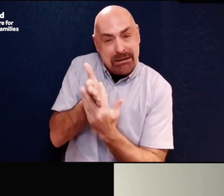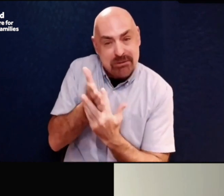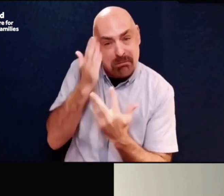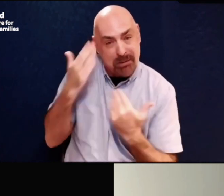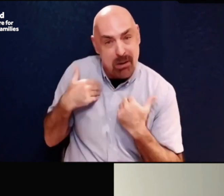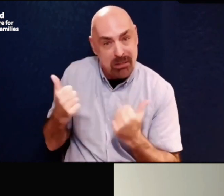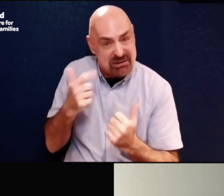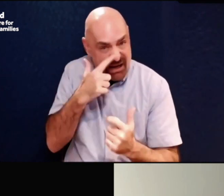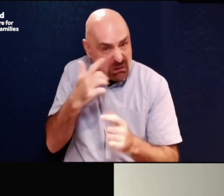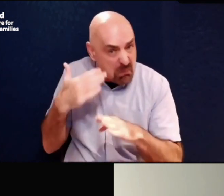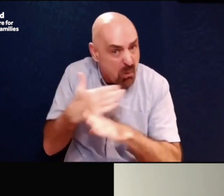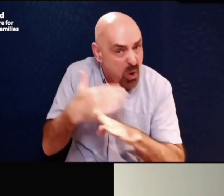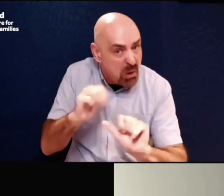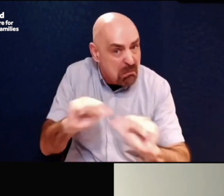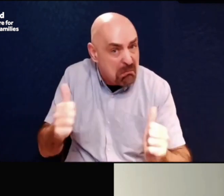Really Work?